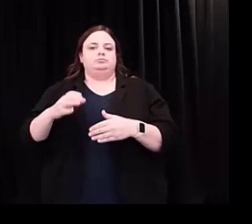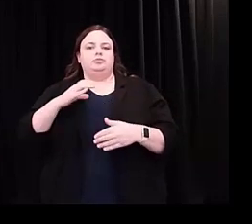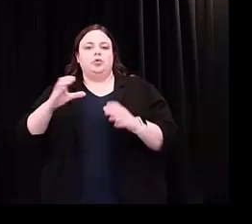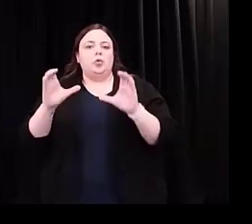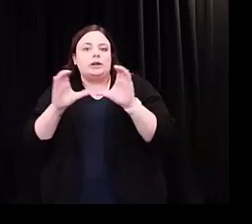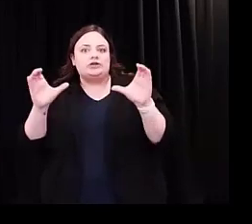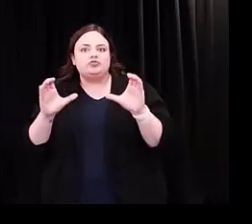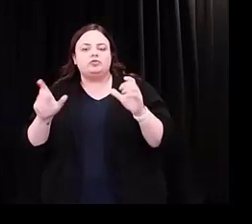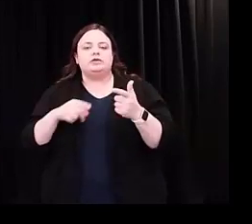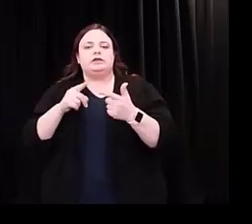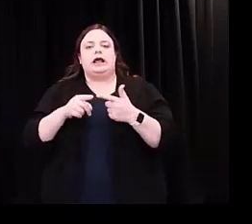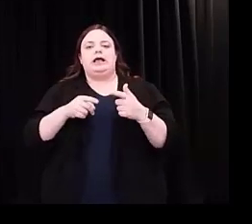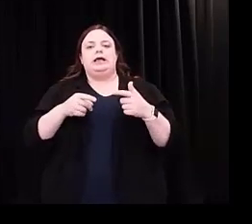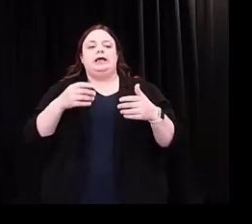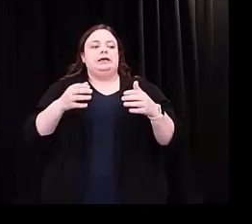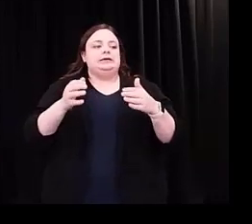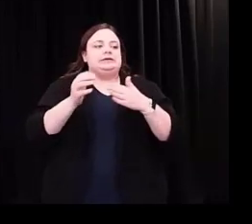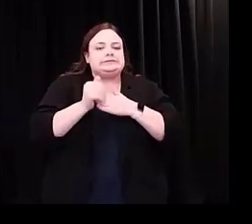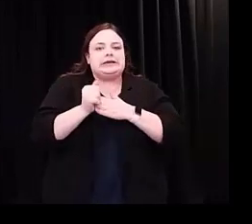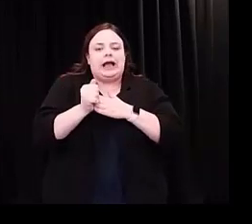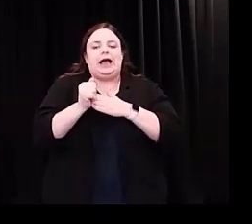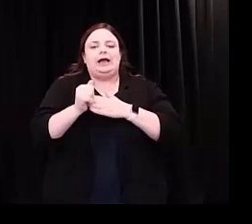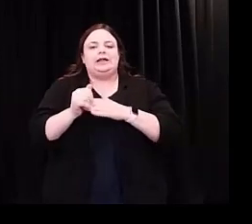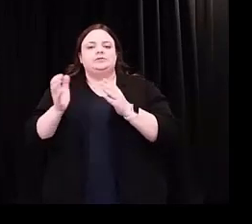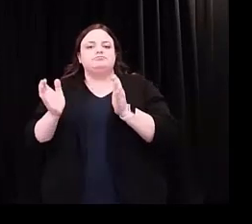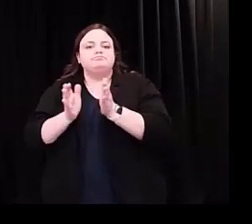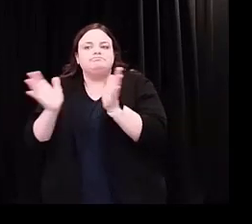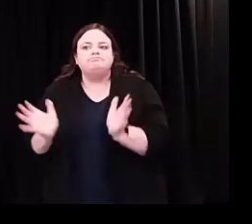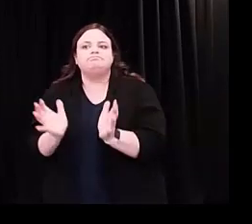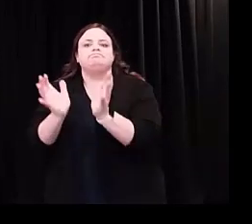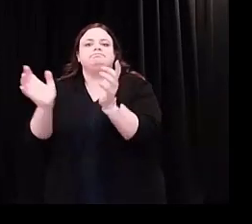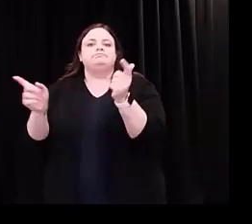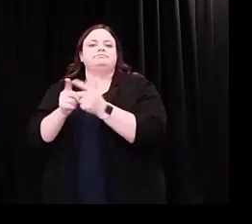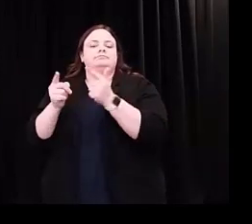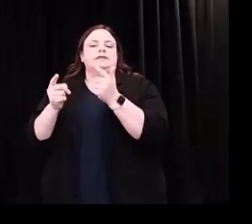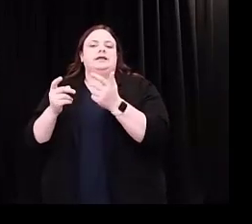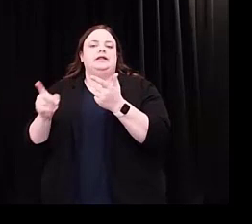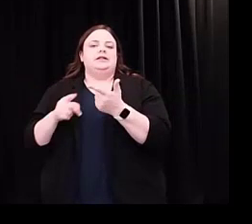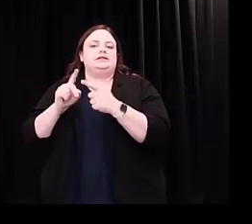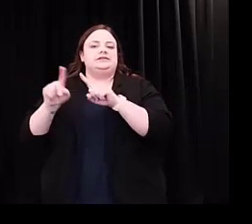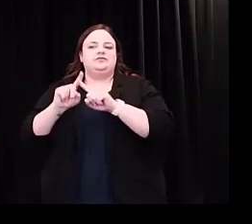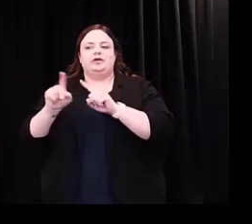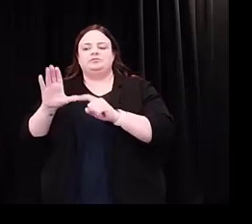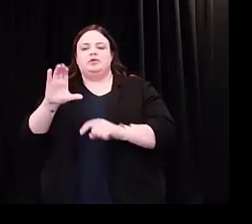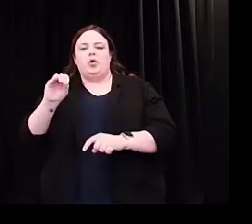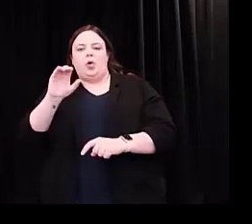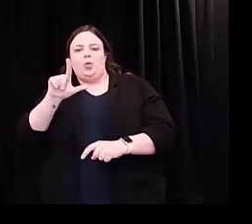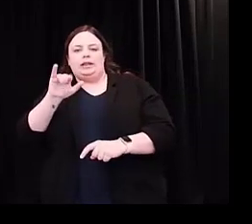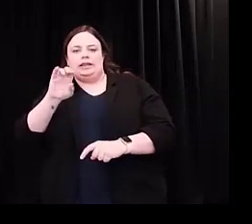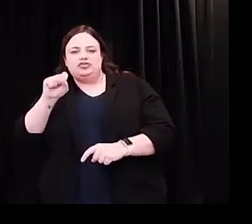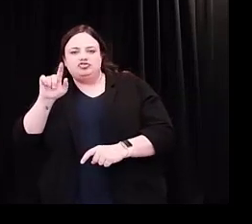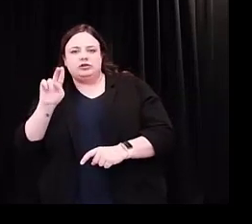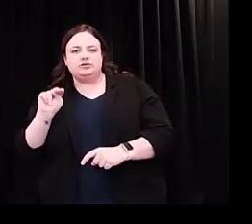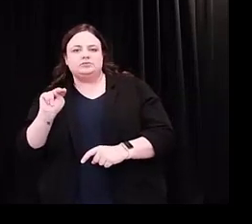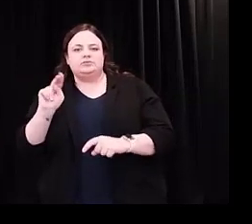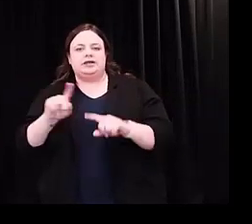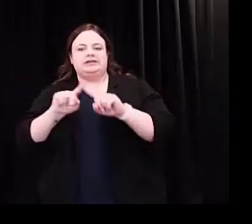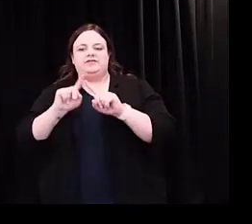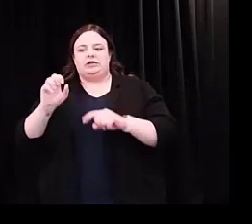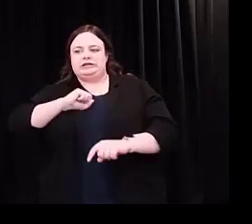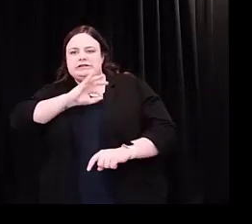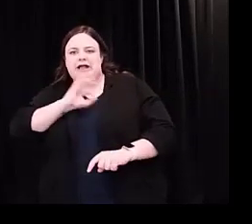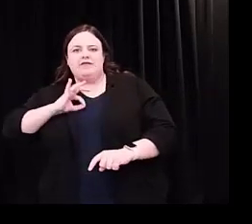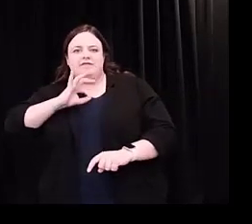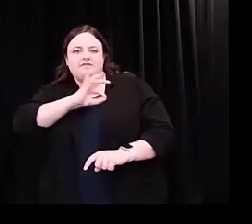kind of guide and cheer on our Digital Accessibility Coalition, which is a group of about 30 members of staff and faculty throughout